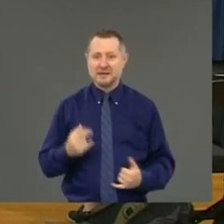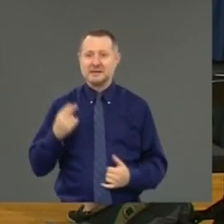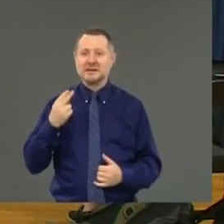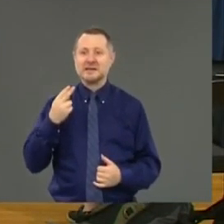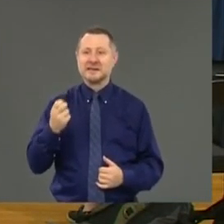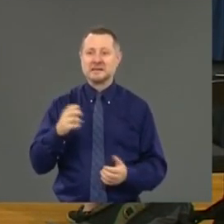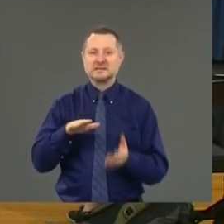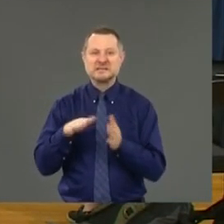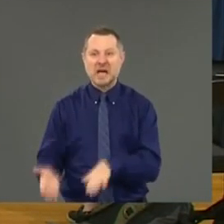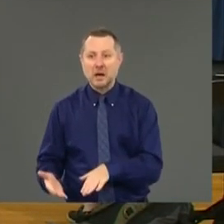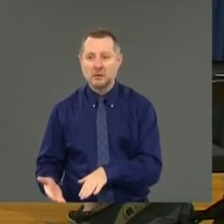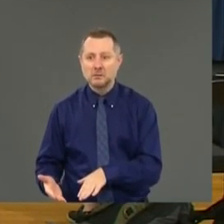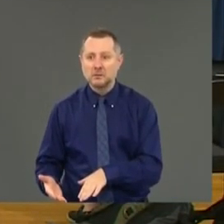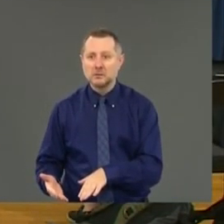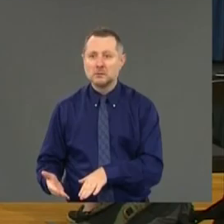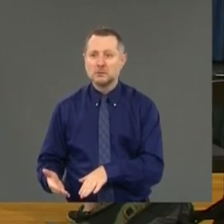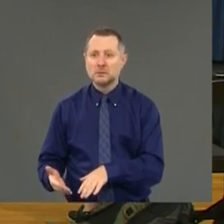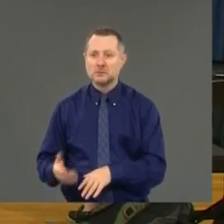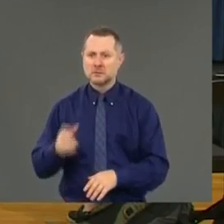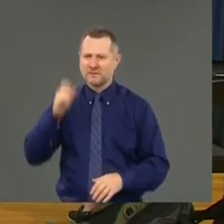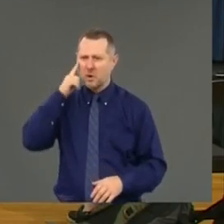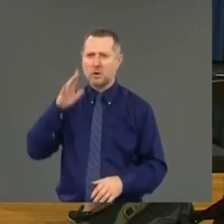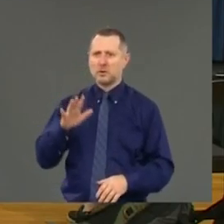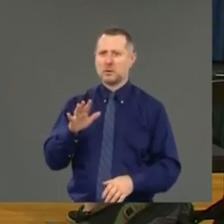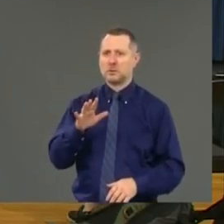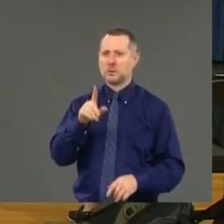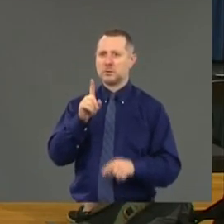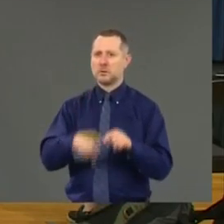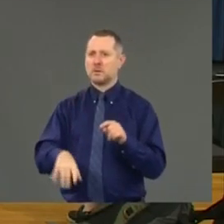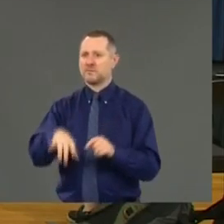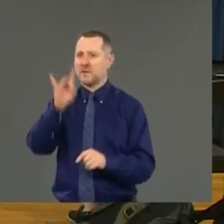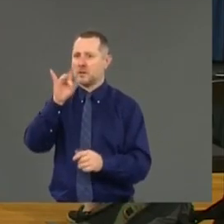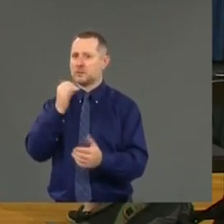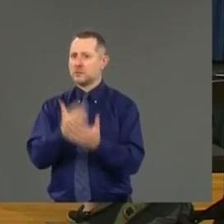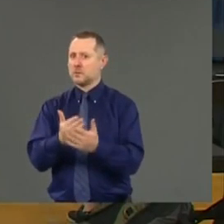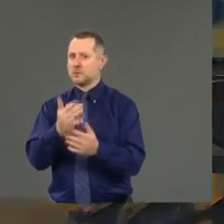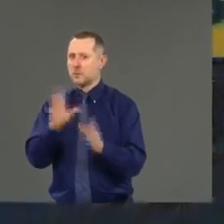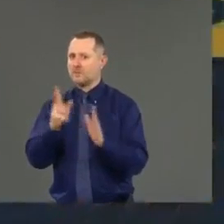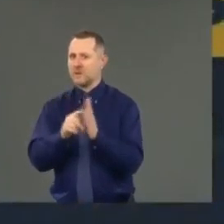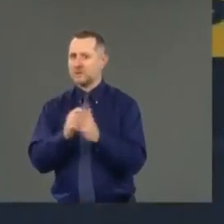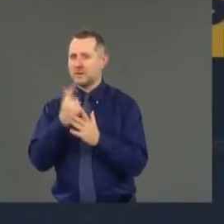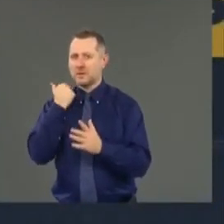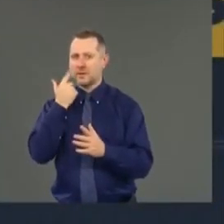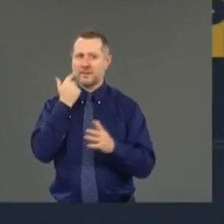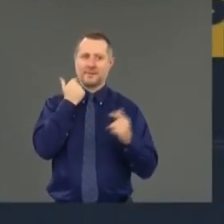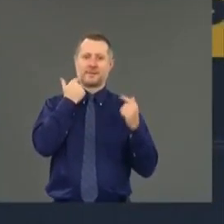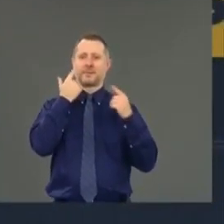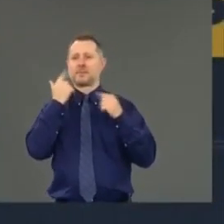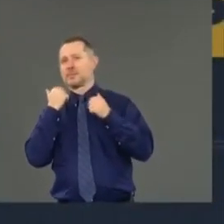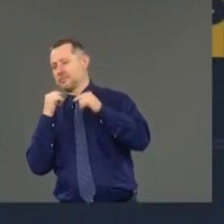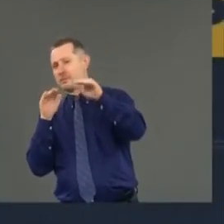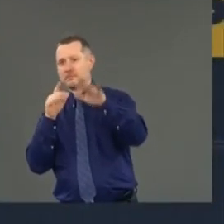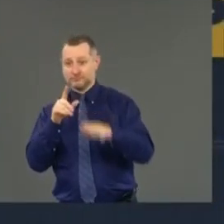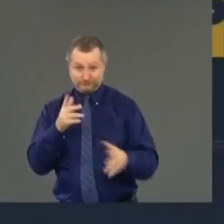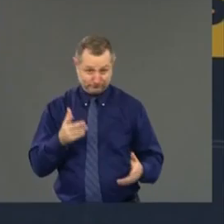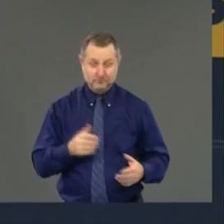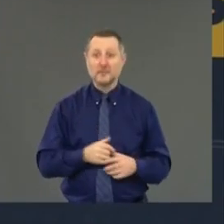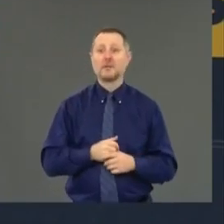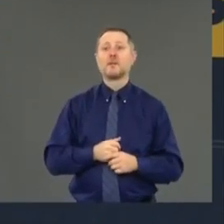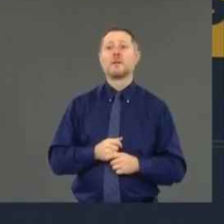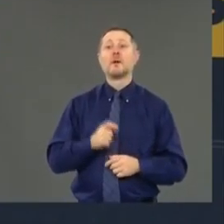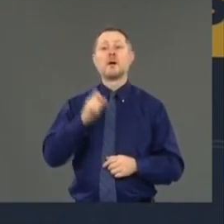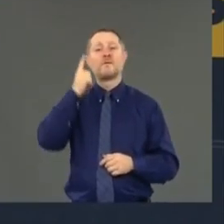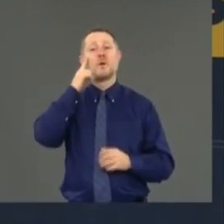You can't find that video anymore. But I think that's the way it came out. And so part of this is correcting that.